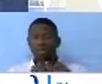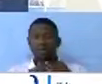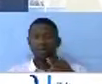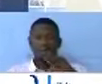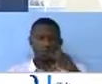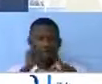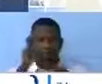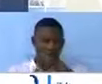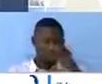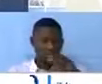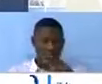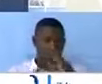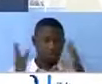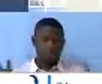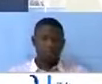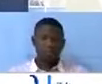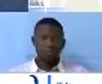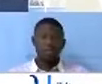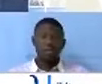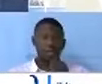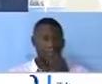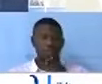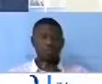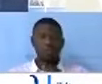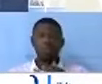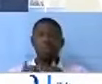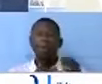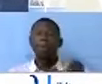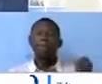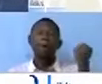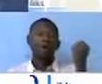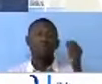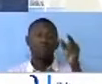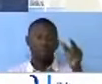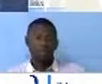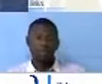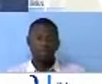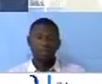dole. I say the most powerful.